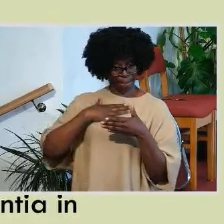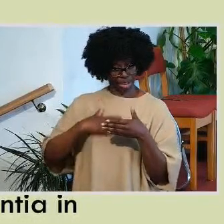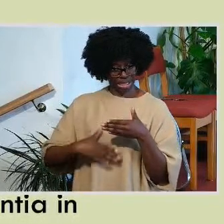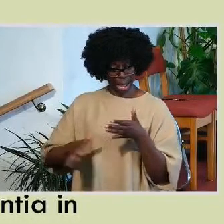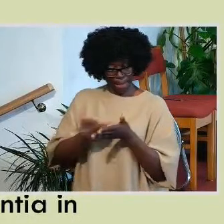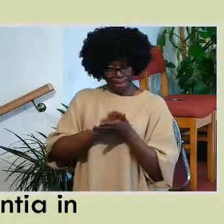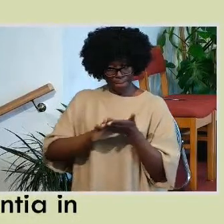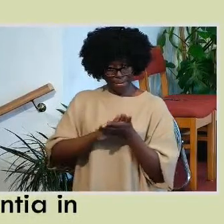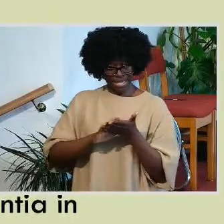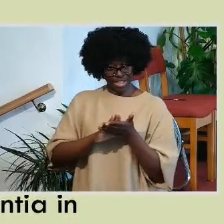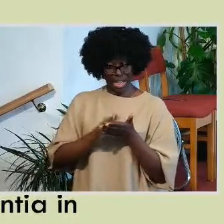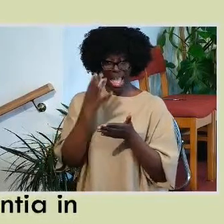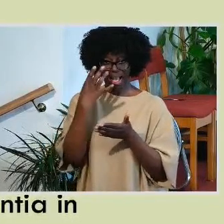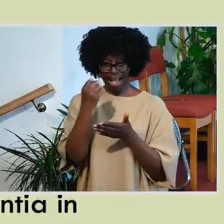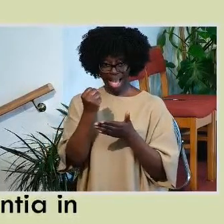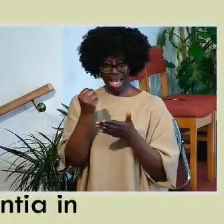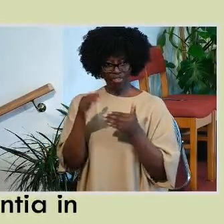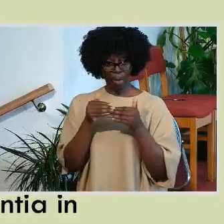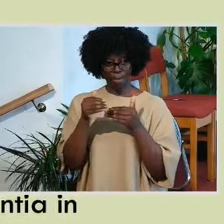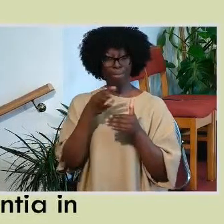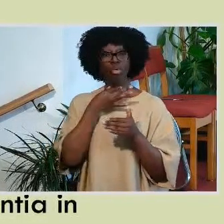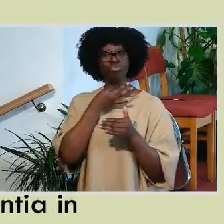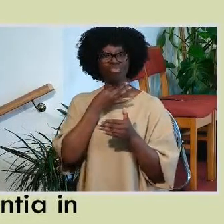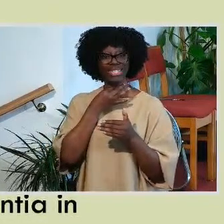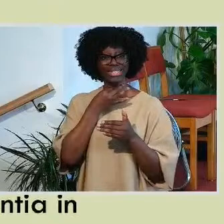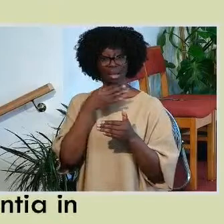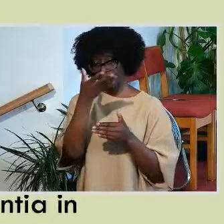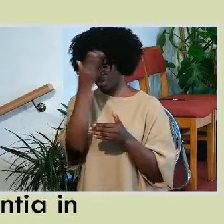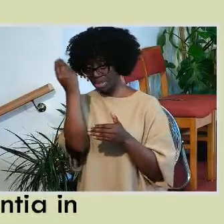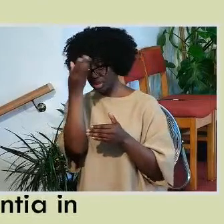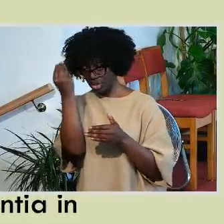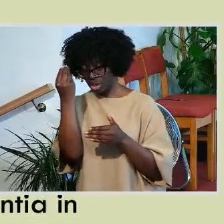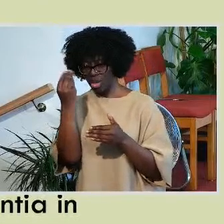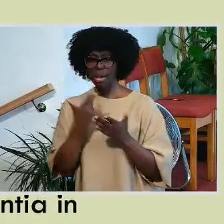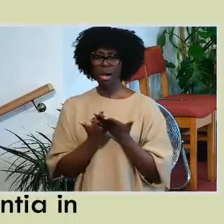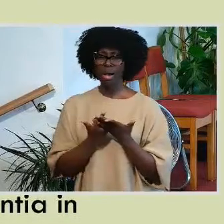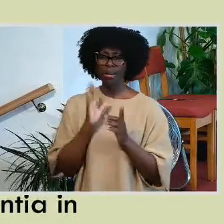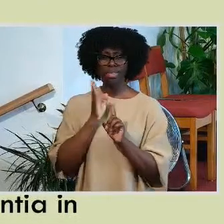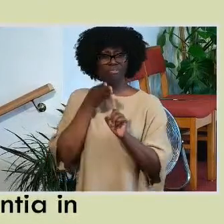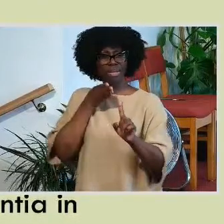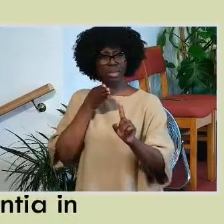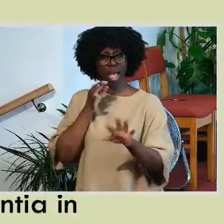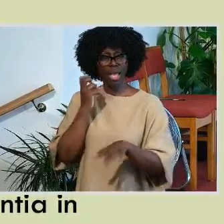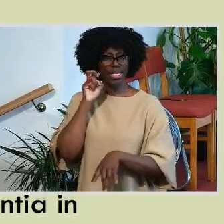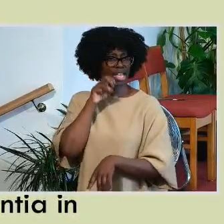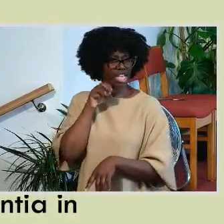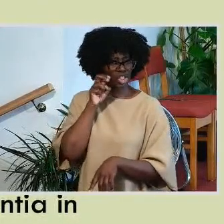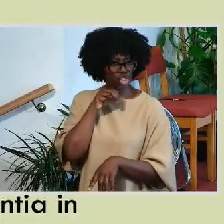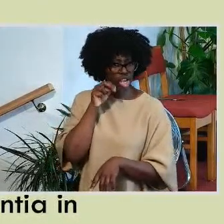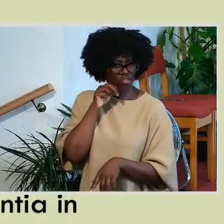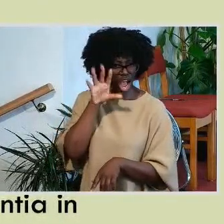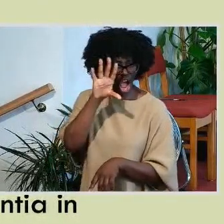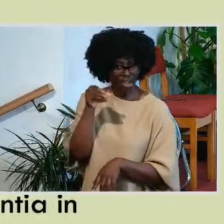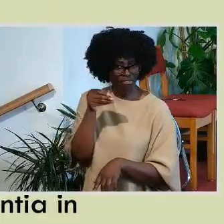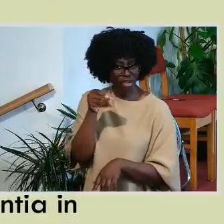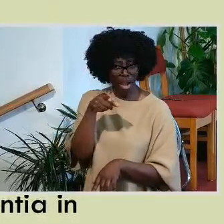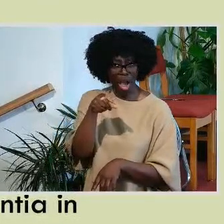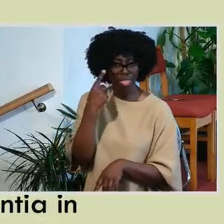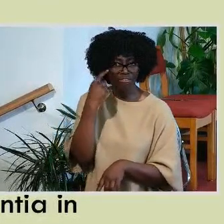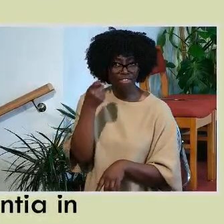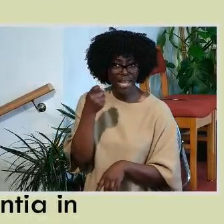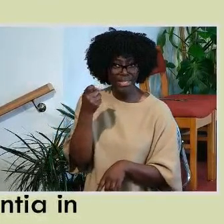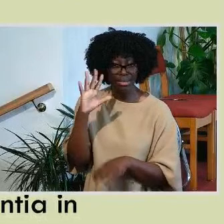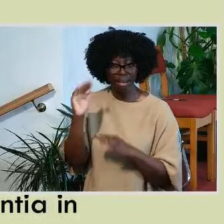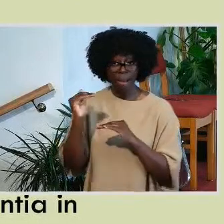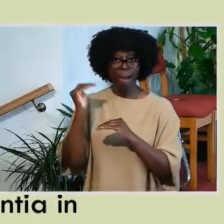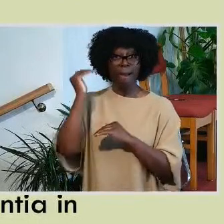risk. But they noticed that certain areas in Nigeria, which is in Africa, they had